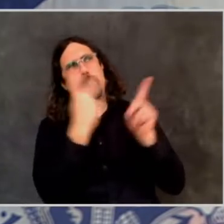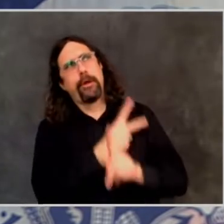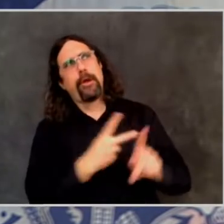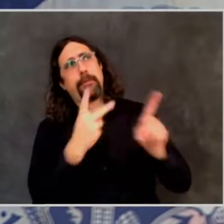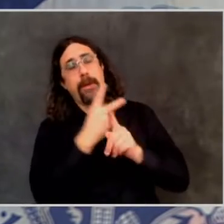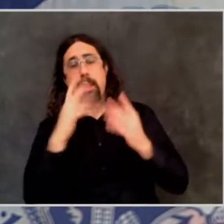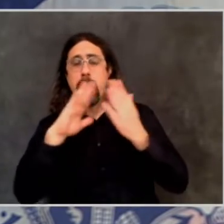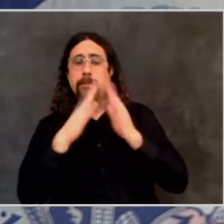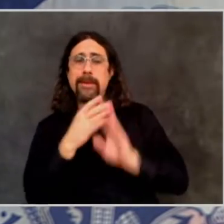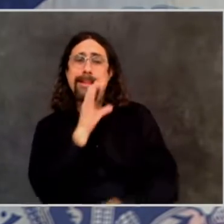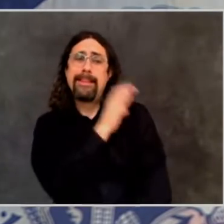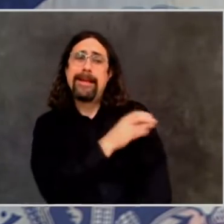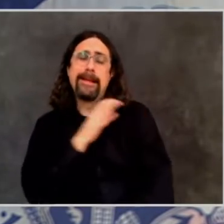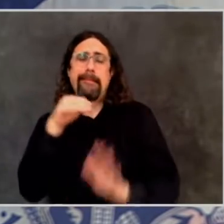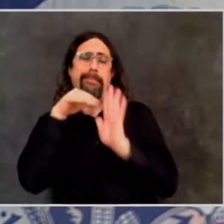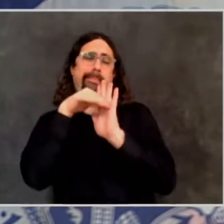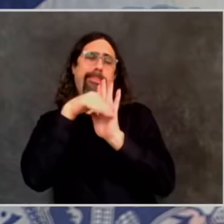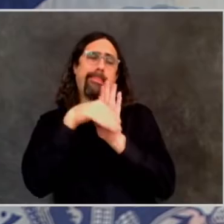expansive public health